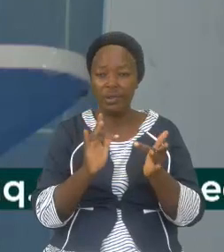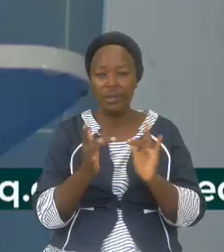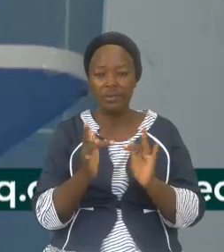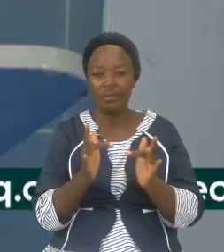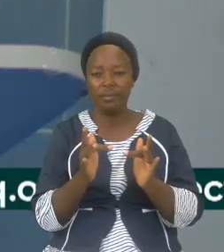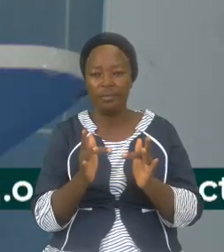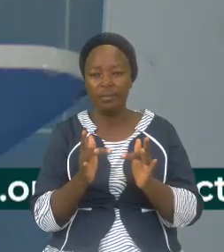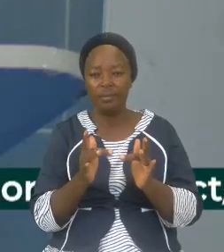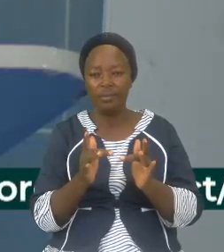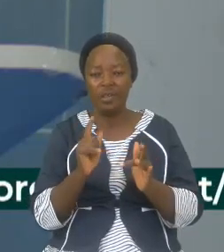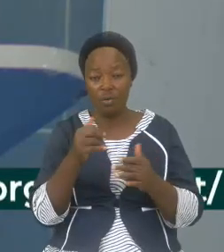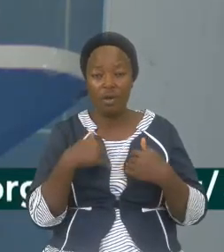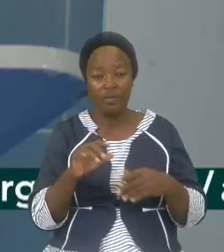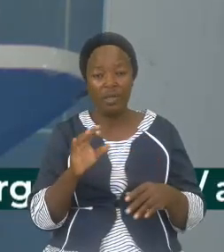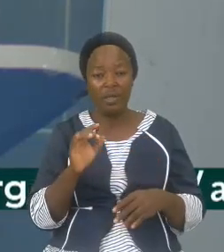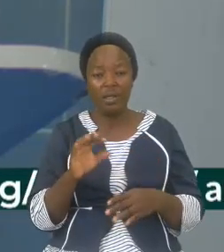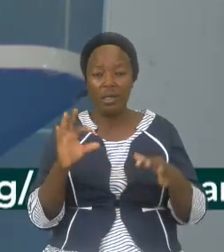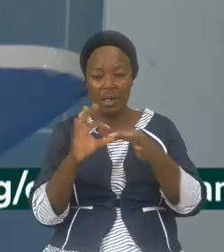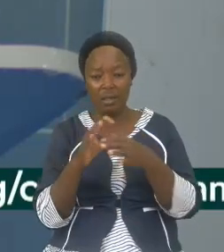you have the link there.